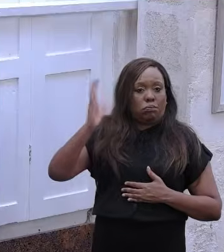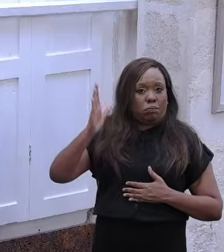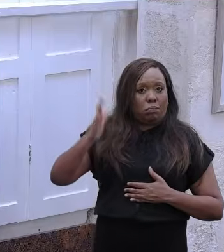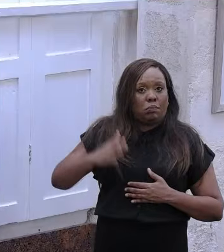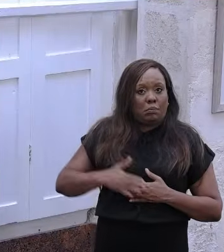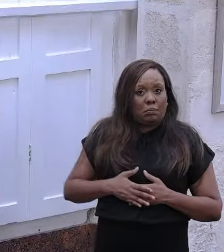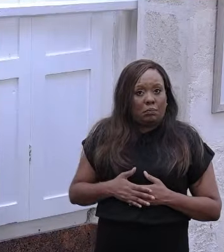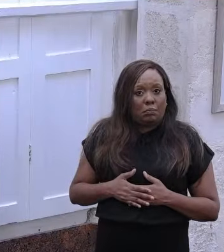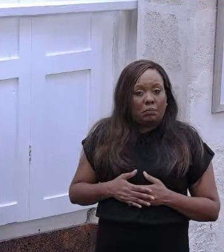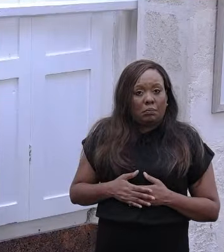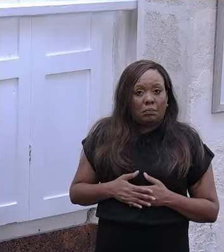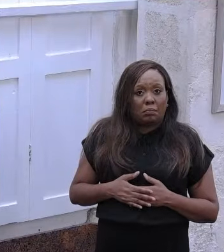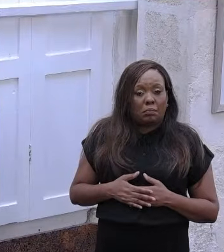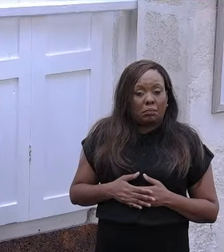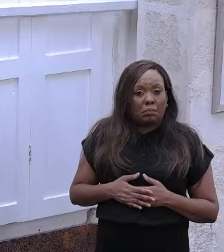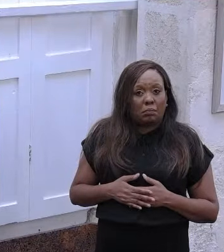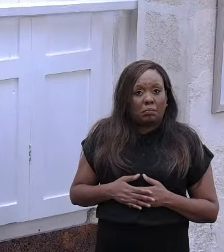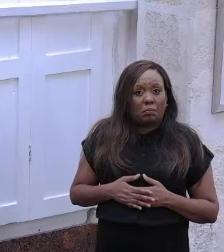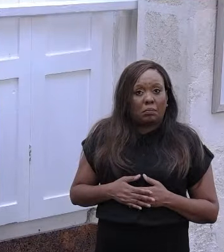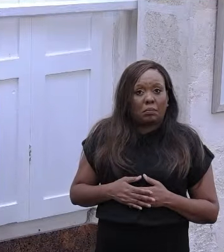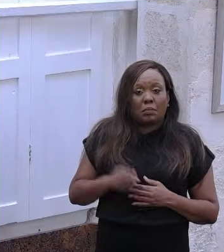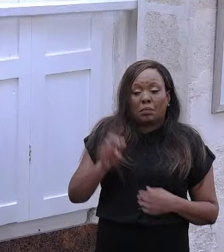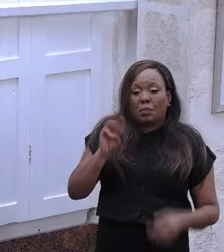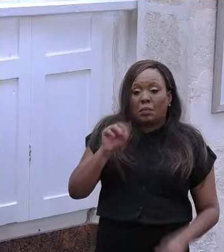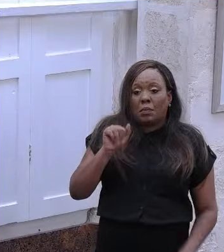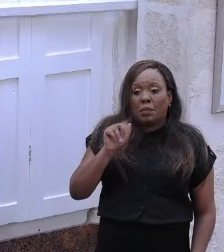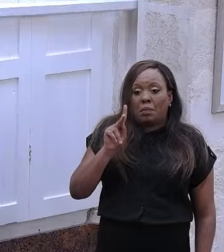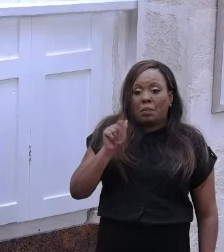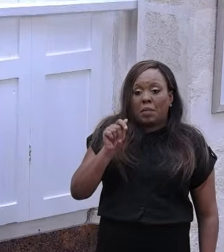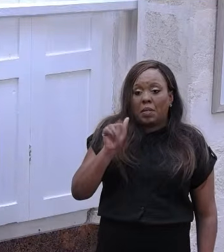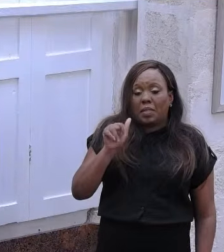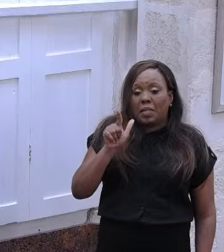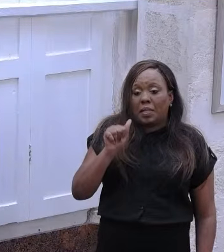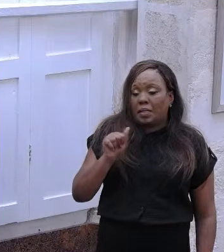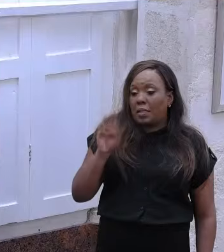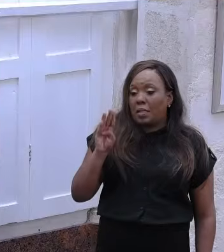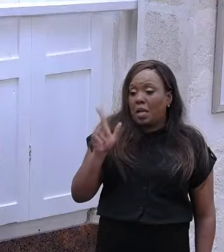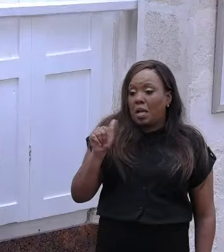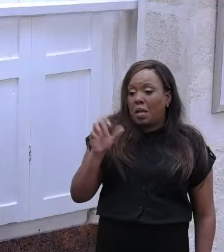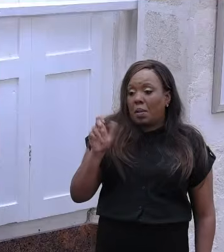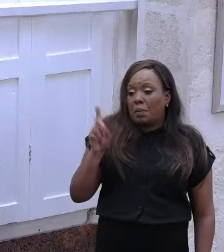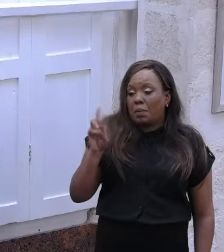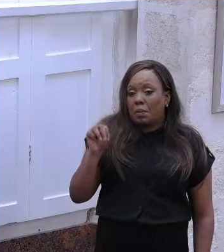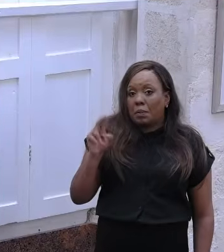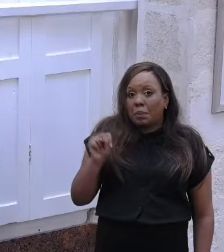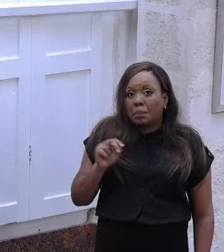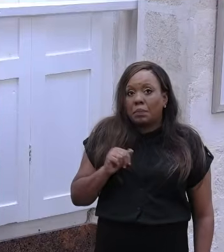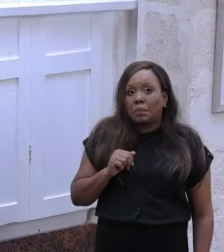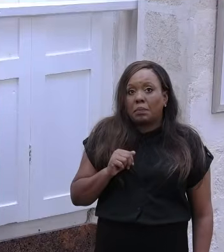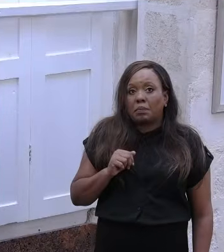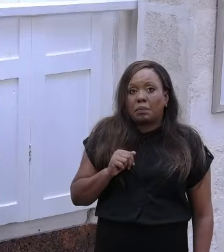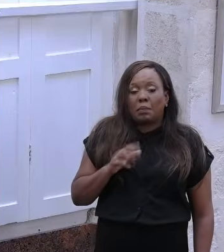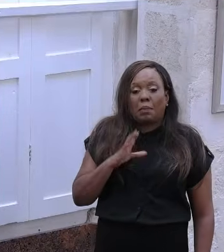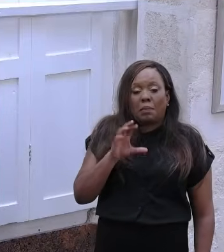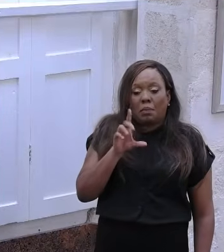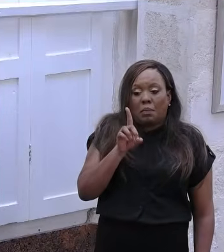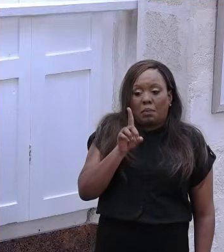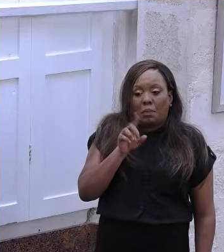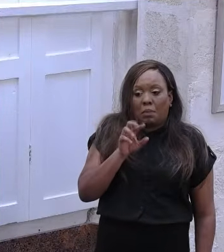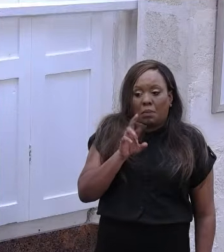Ms. Michaela Blackman and Ms. Faith Seeley, the BEC, and Dr.